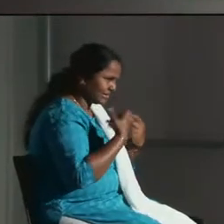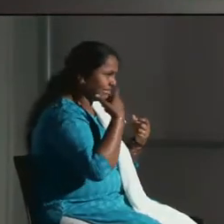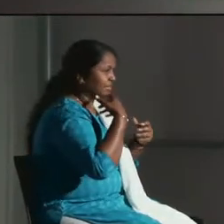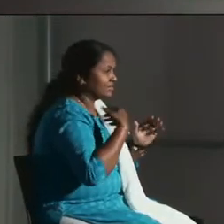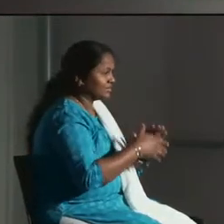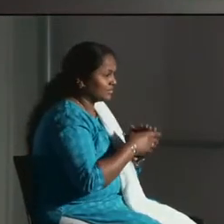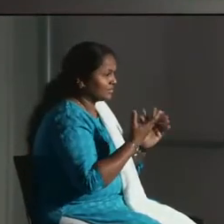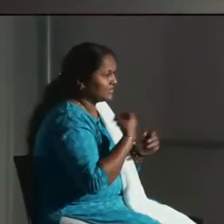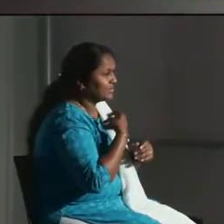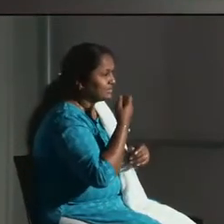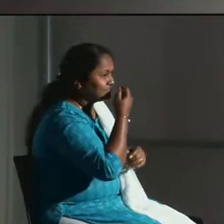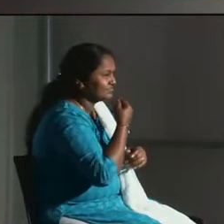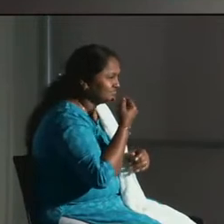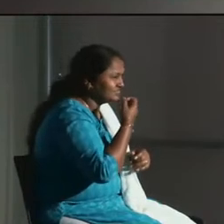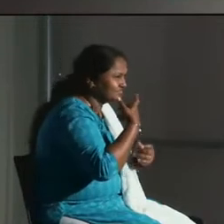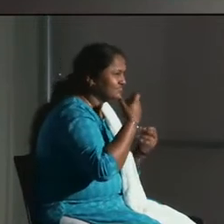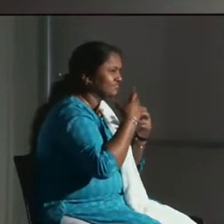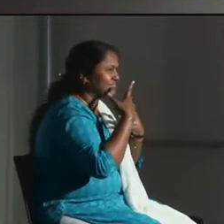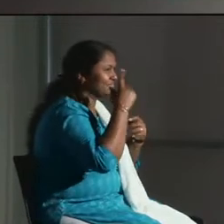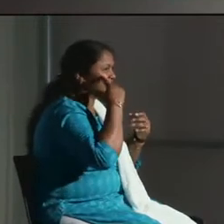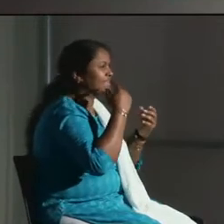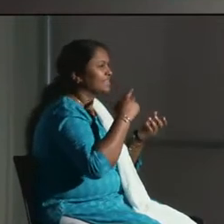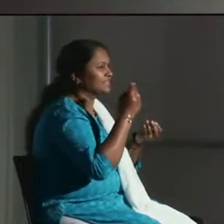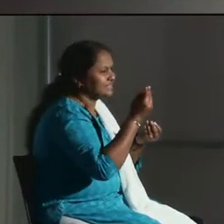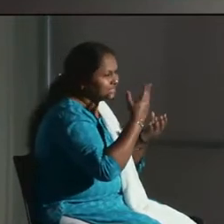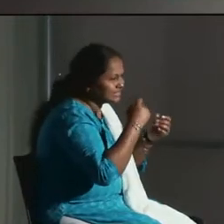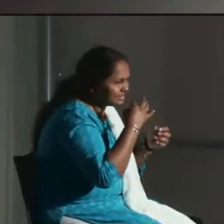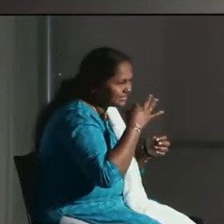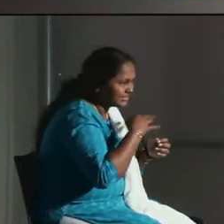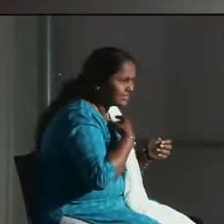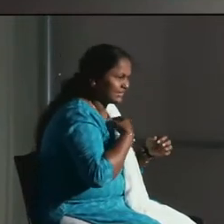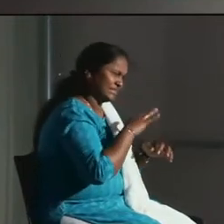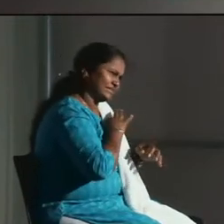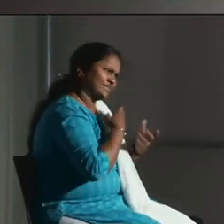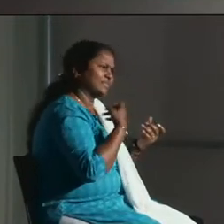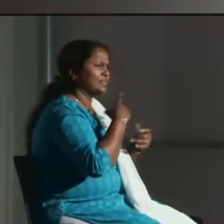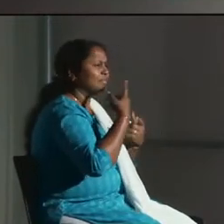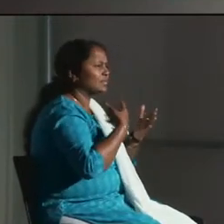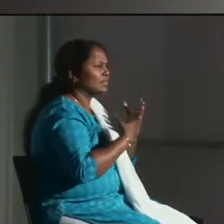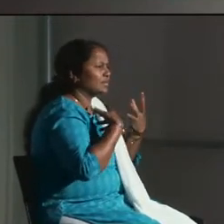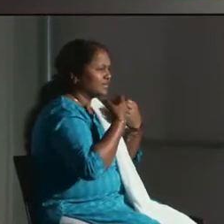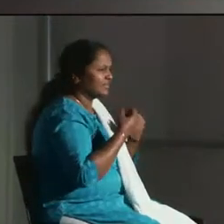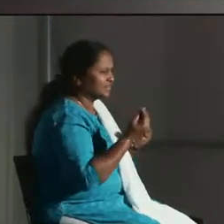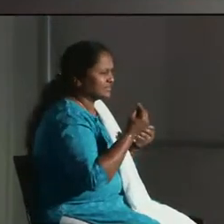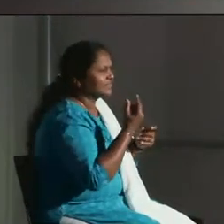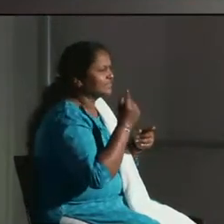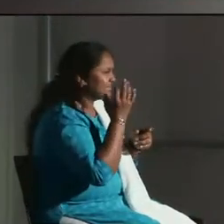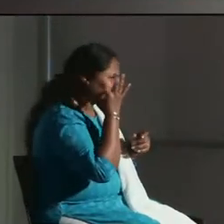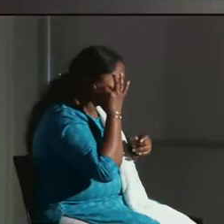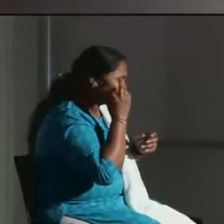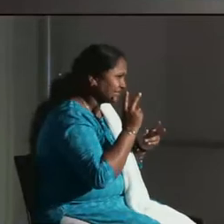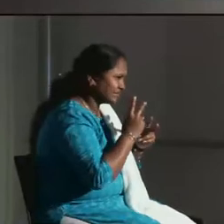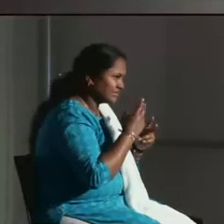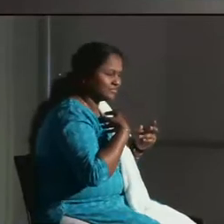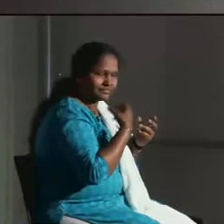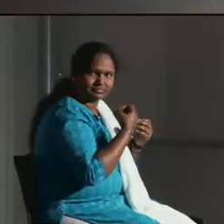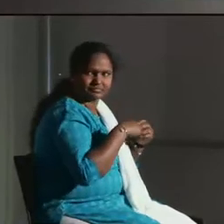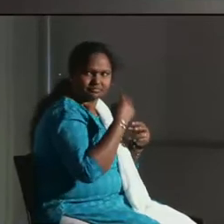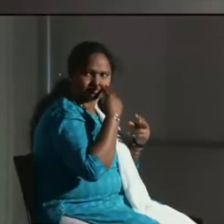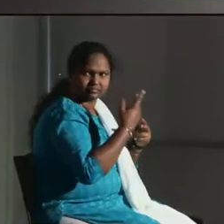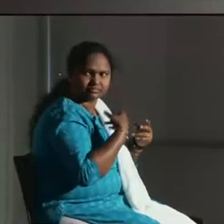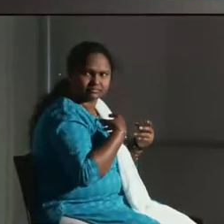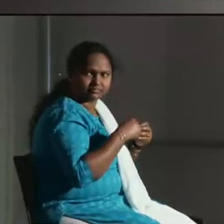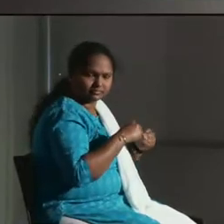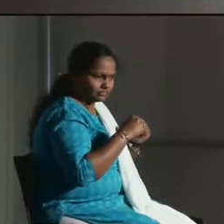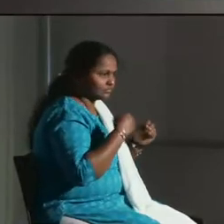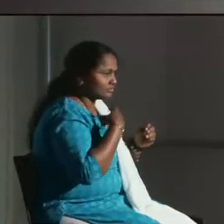wear that red lipstick and walk skipping. Somebody else wanted to wear a certain pair of earrings. And at that time, I also seized that moment